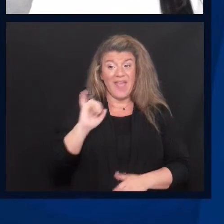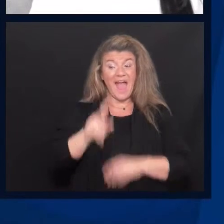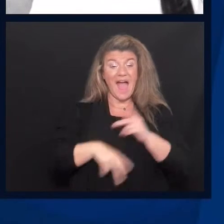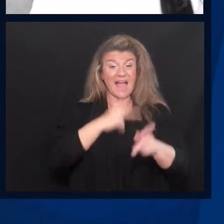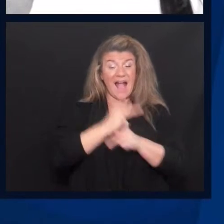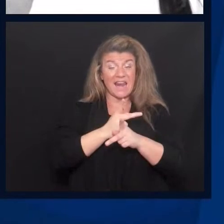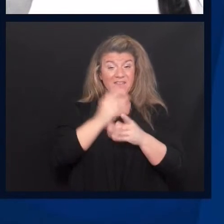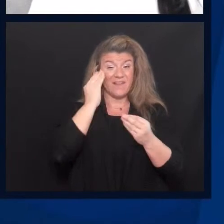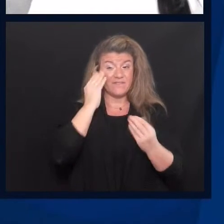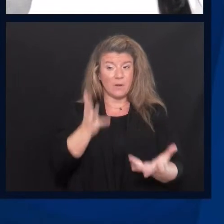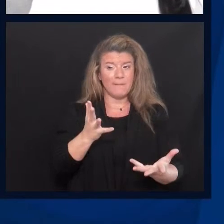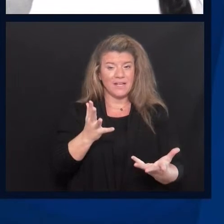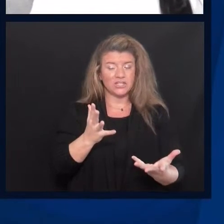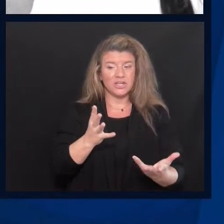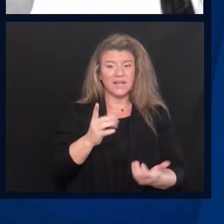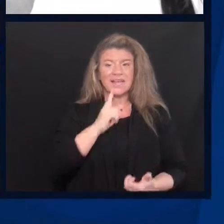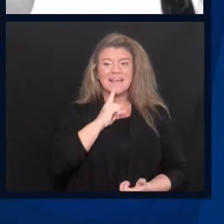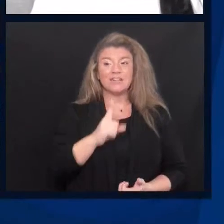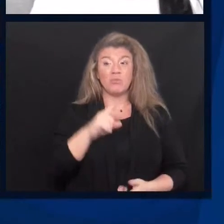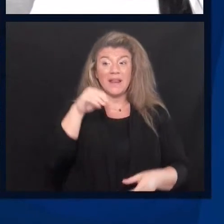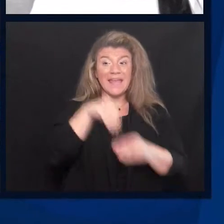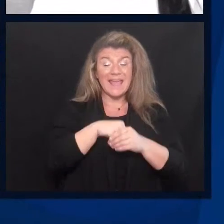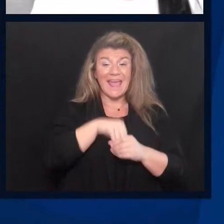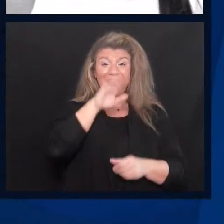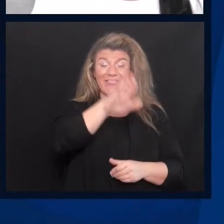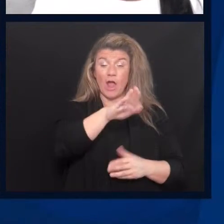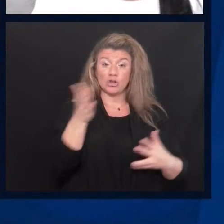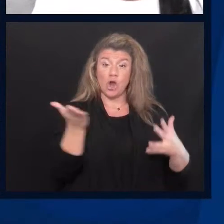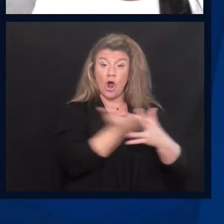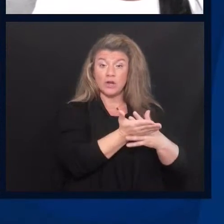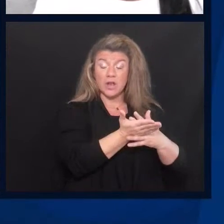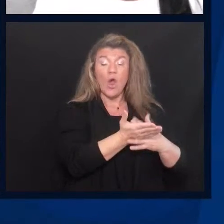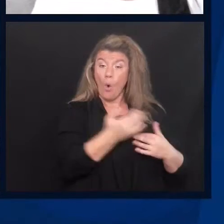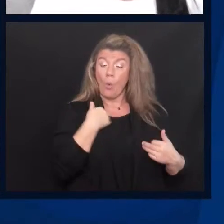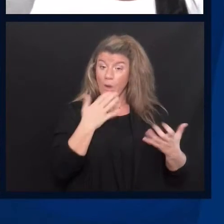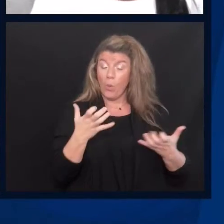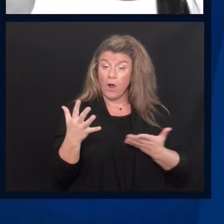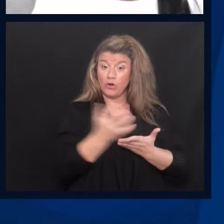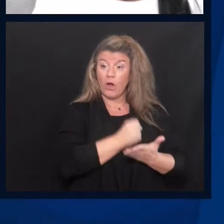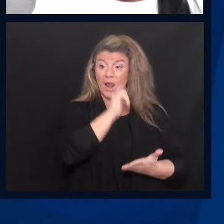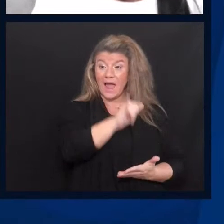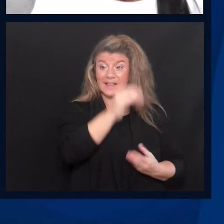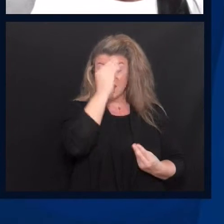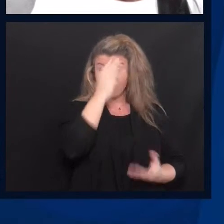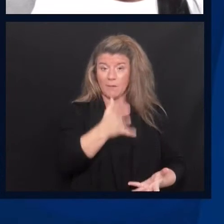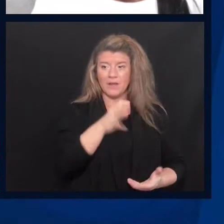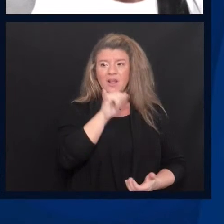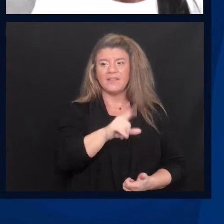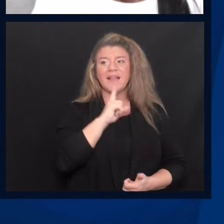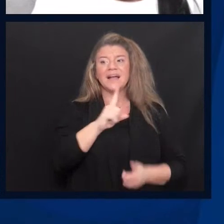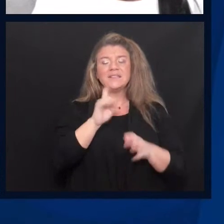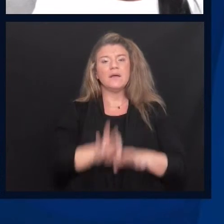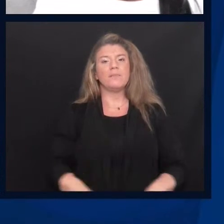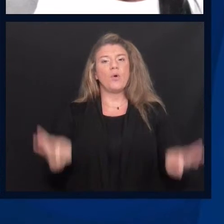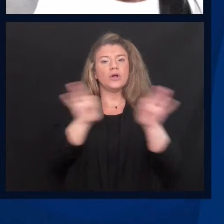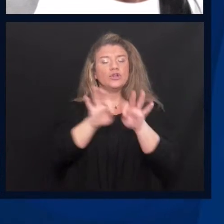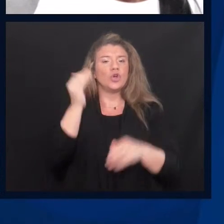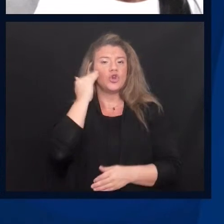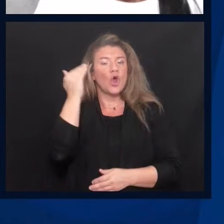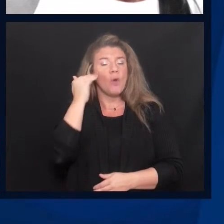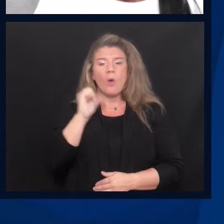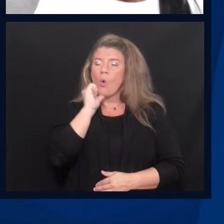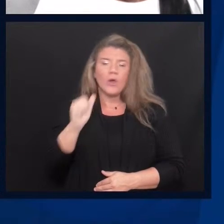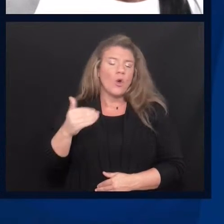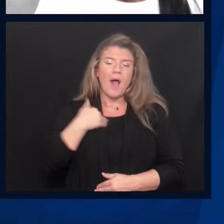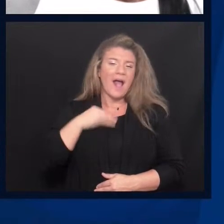is really in the patient's chart right now. We would like to collect that information because, as you indicated, that's very important to know, but we don't have